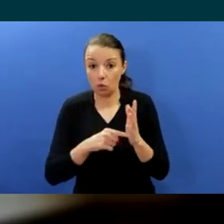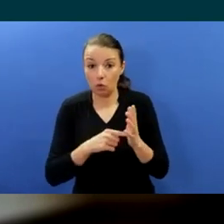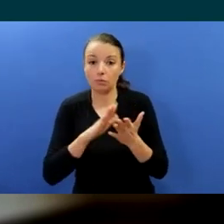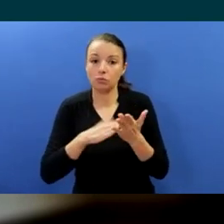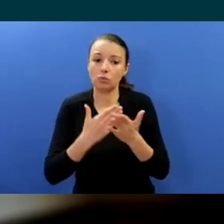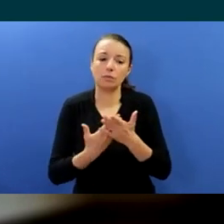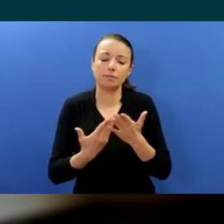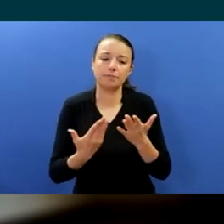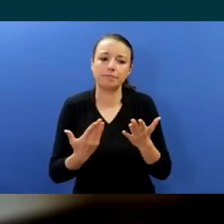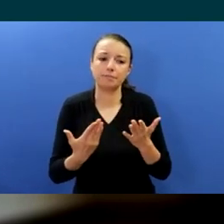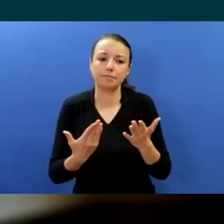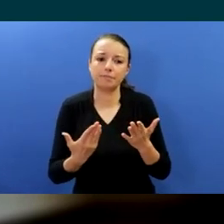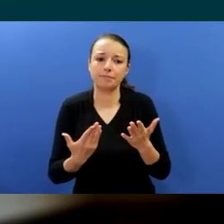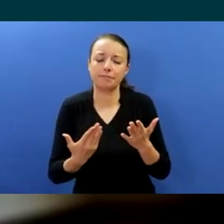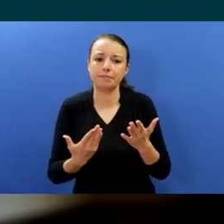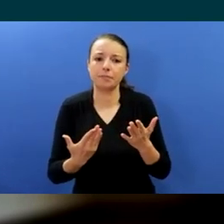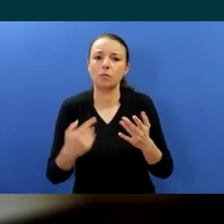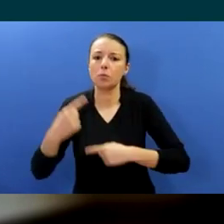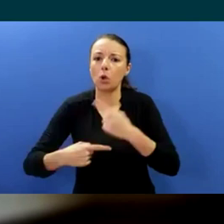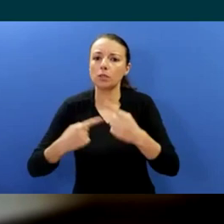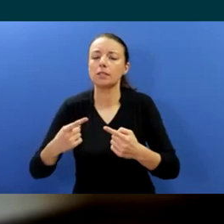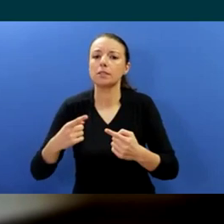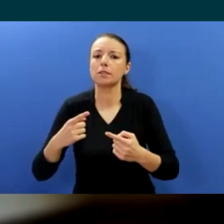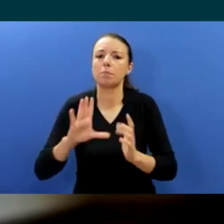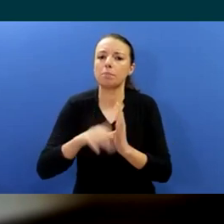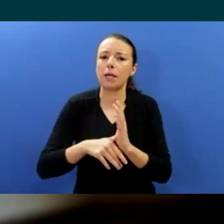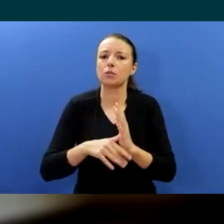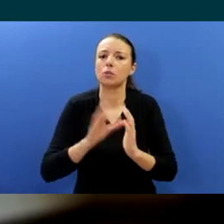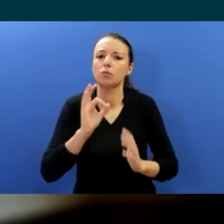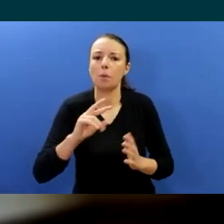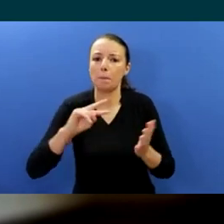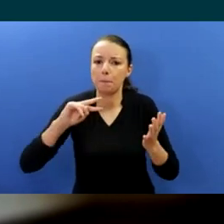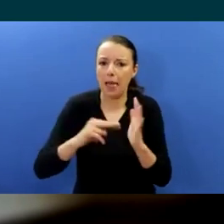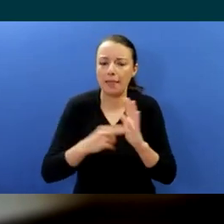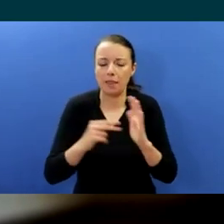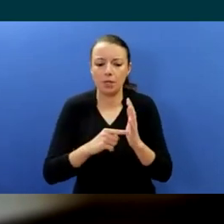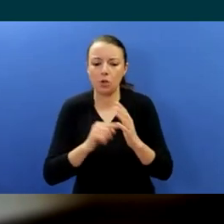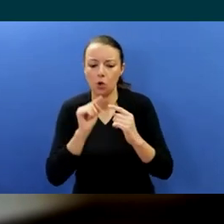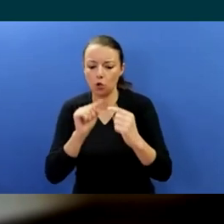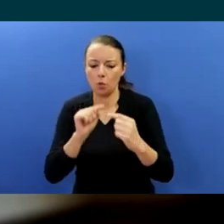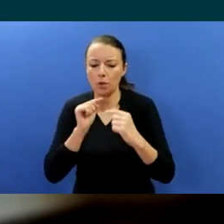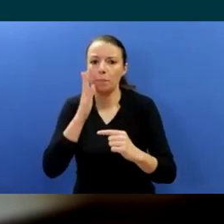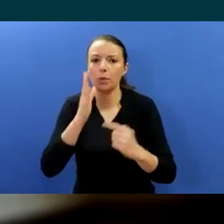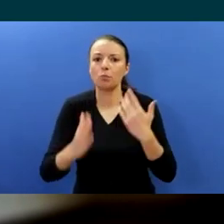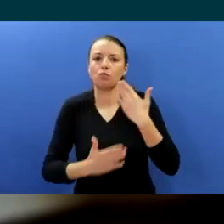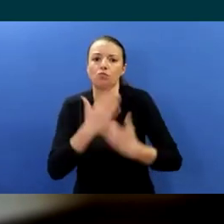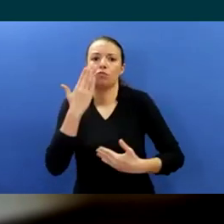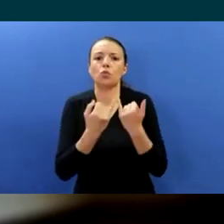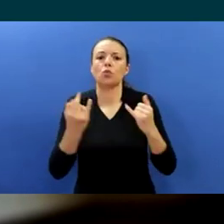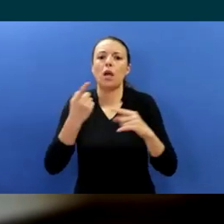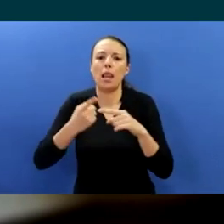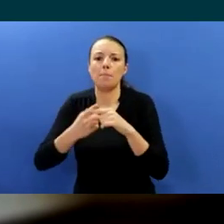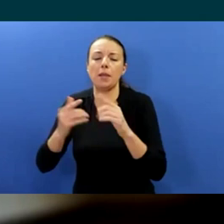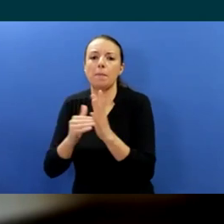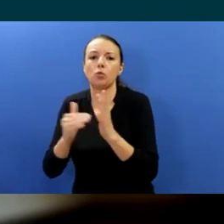they ask us about things which have to do with social affairs or with culture, or also with